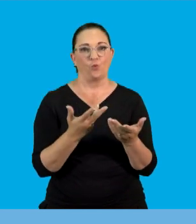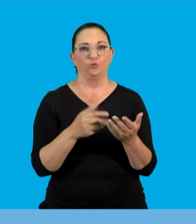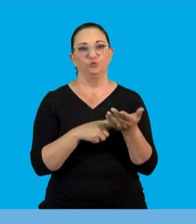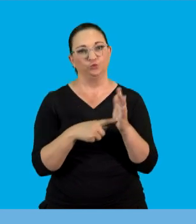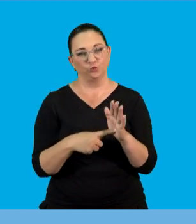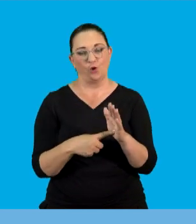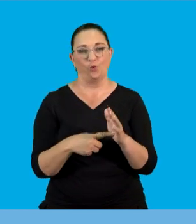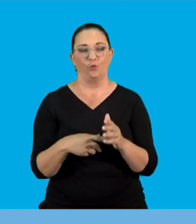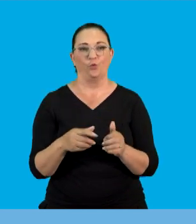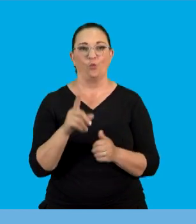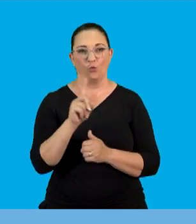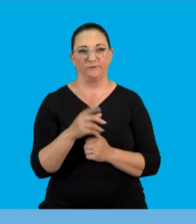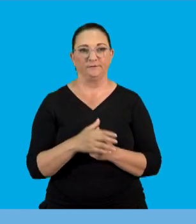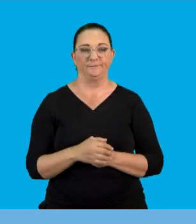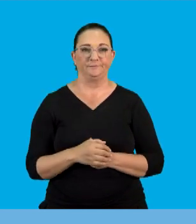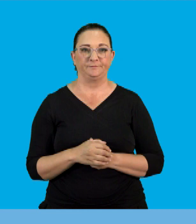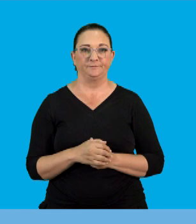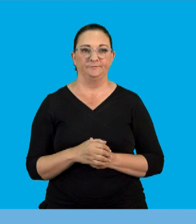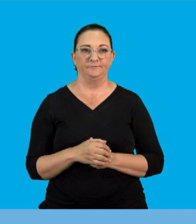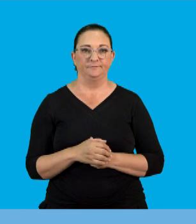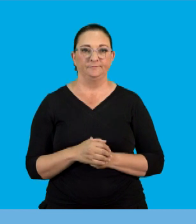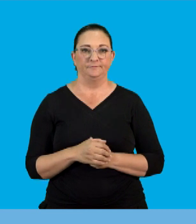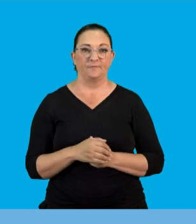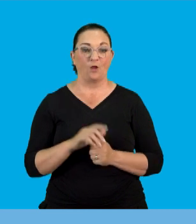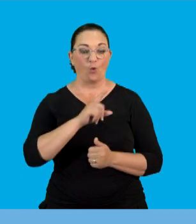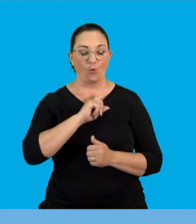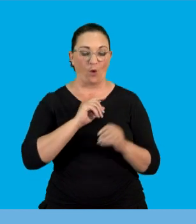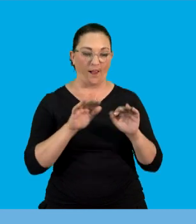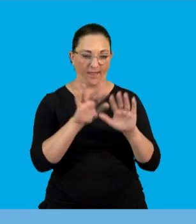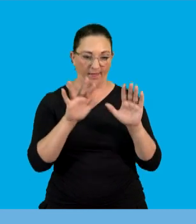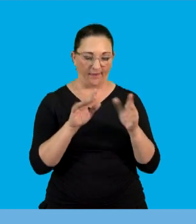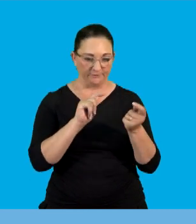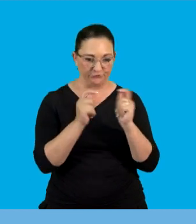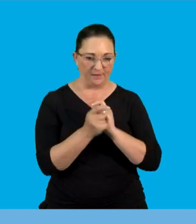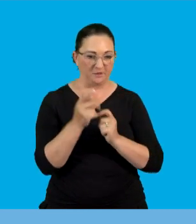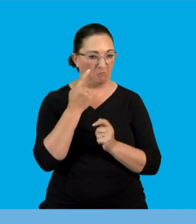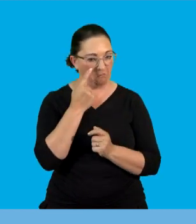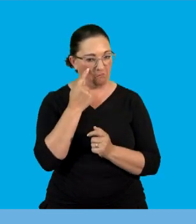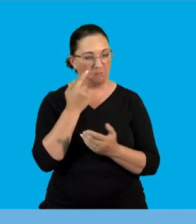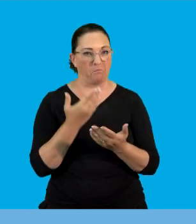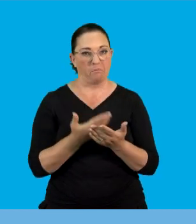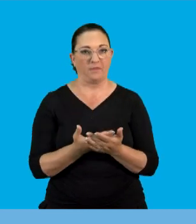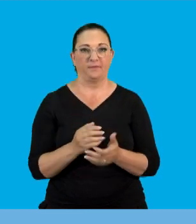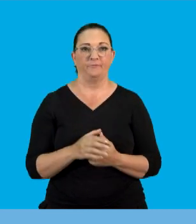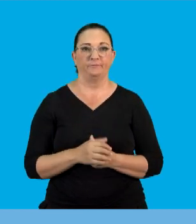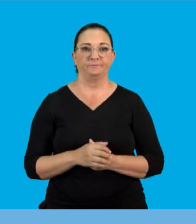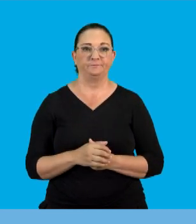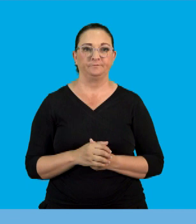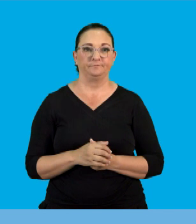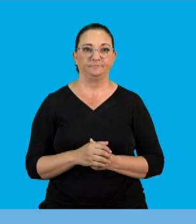we just dip an indicator litmus paper into the substance so that we can observe the color change when that